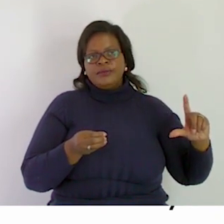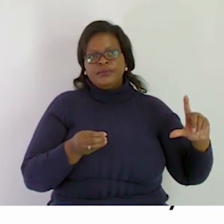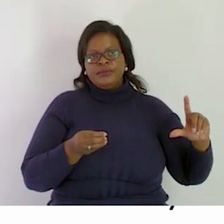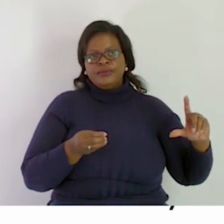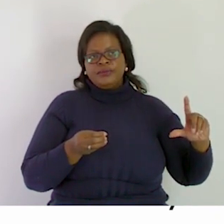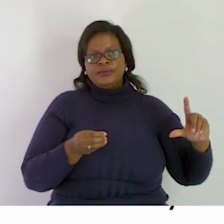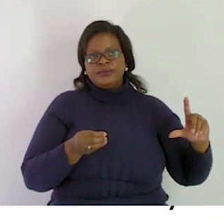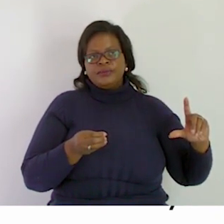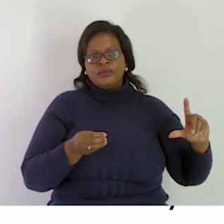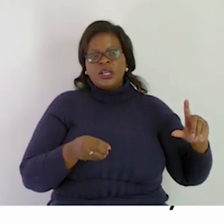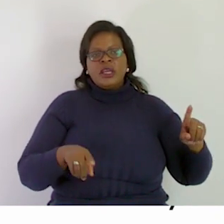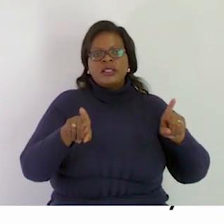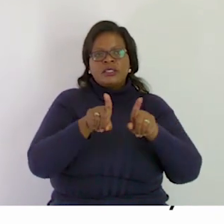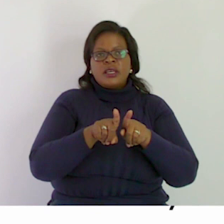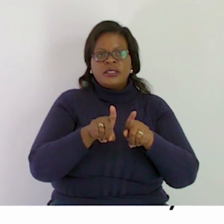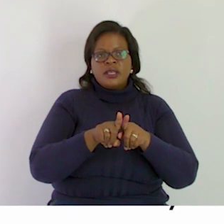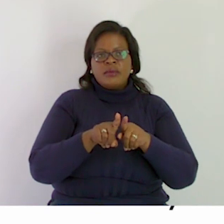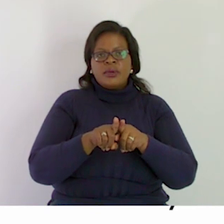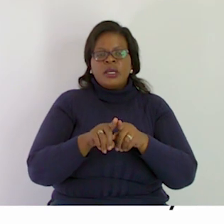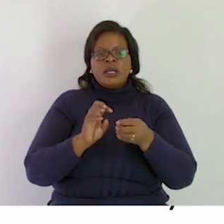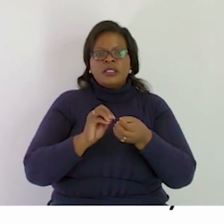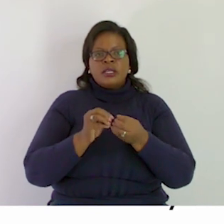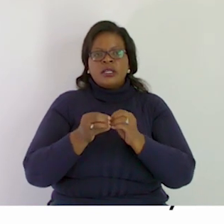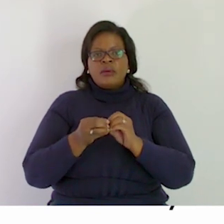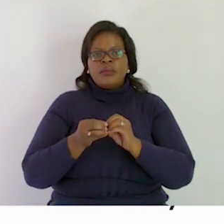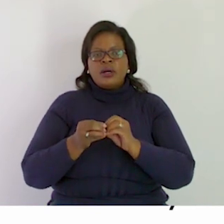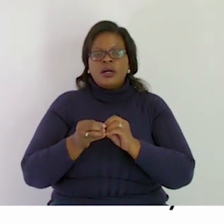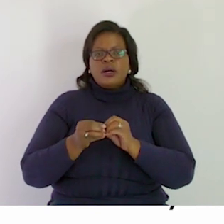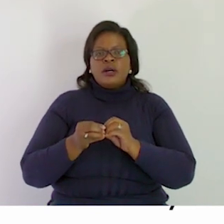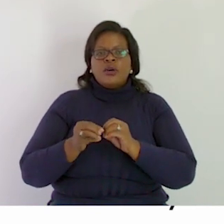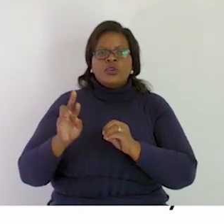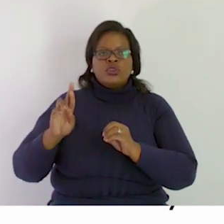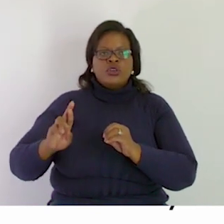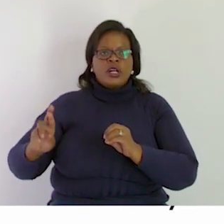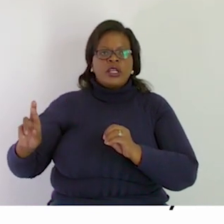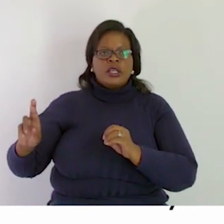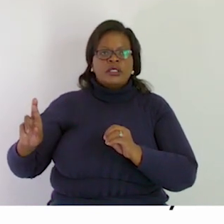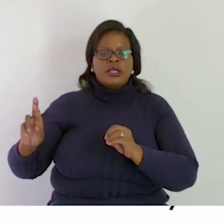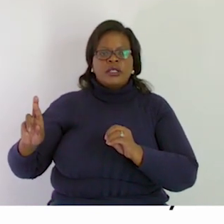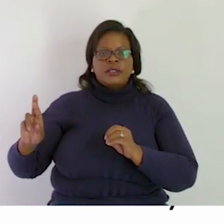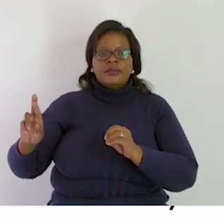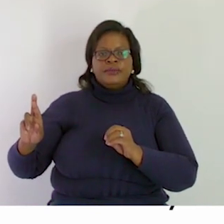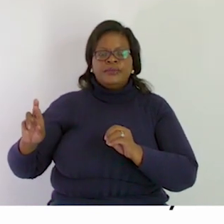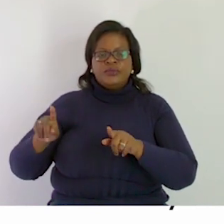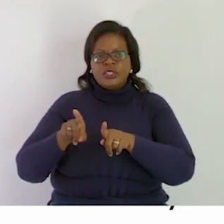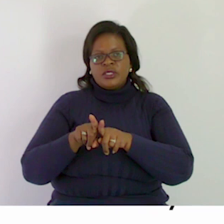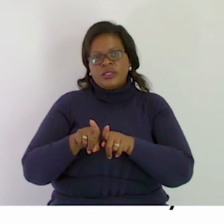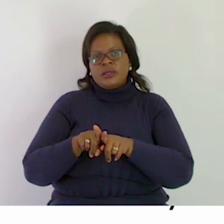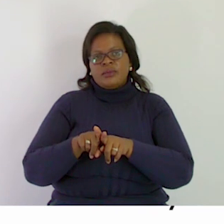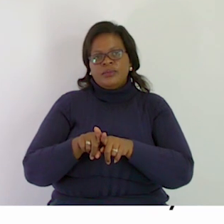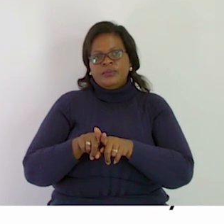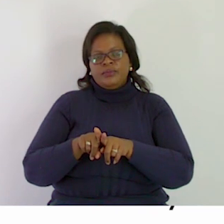is exactly the same as the numbers on your right-hand side, or on the other side of the equal sign. So